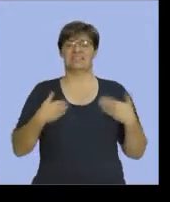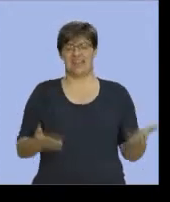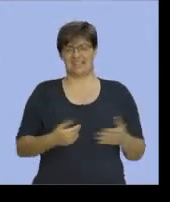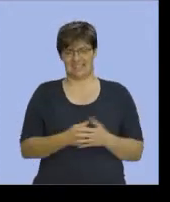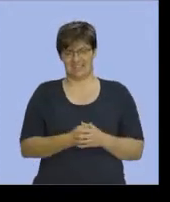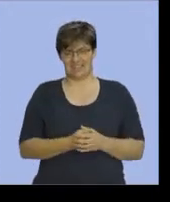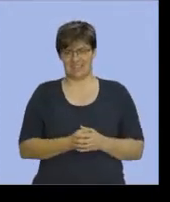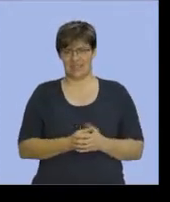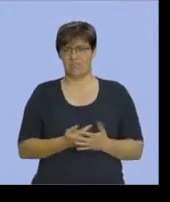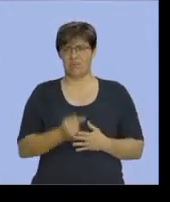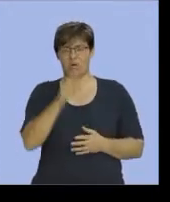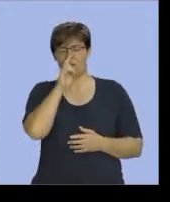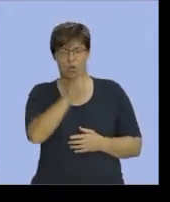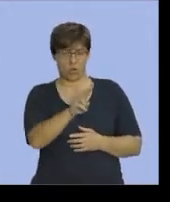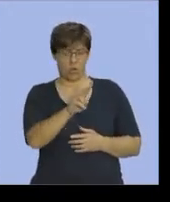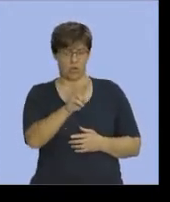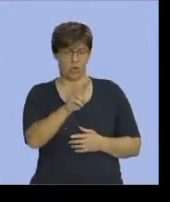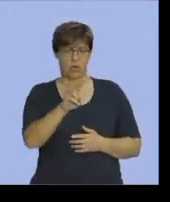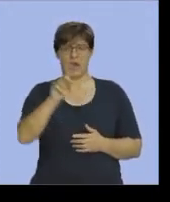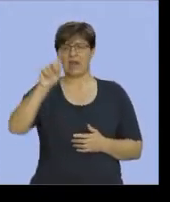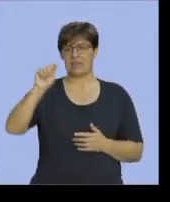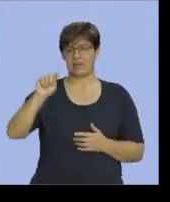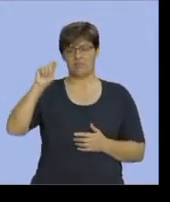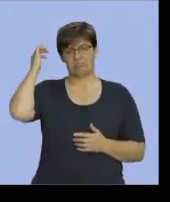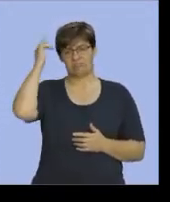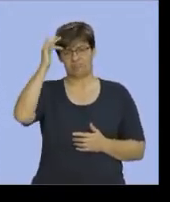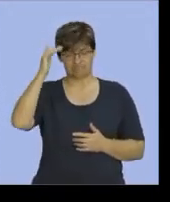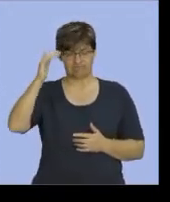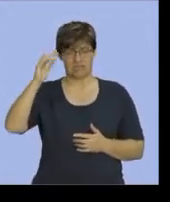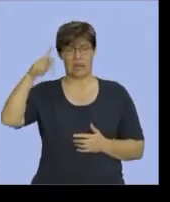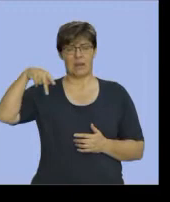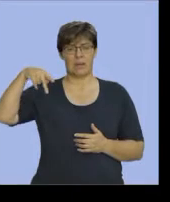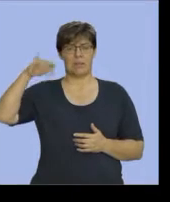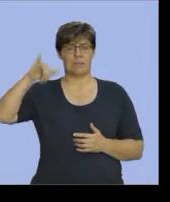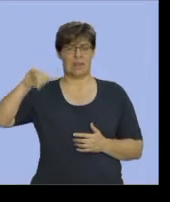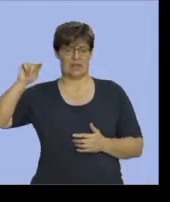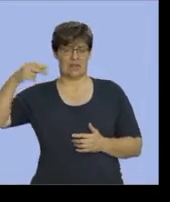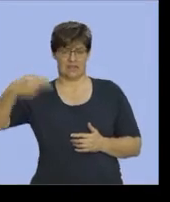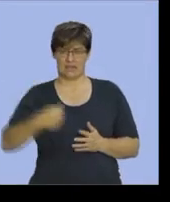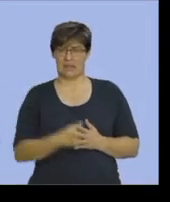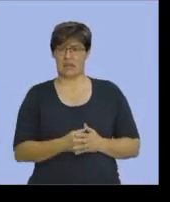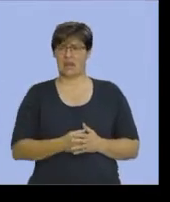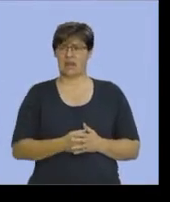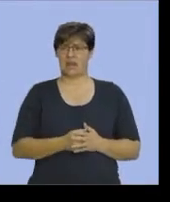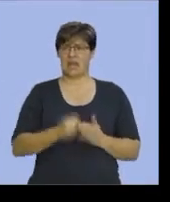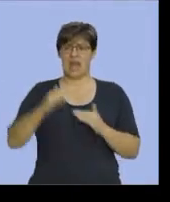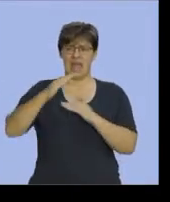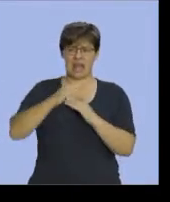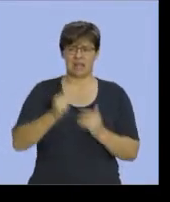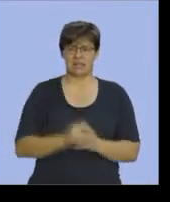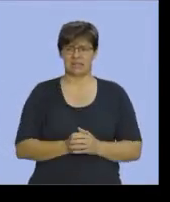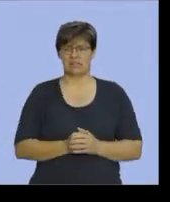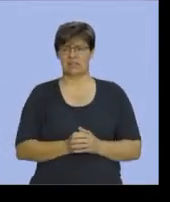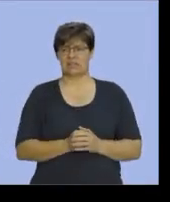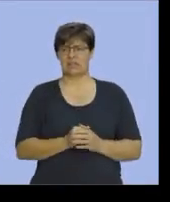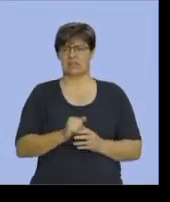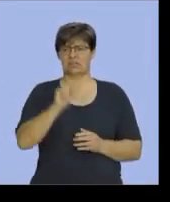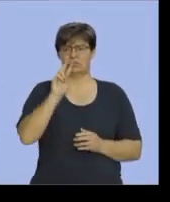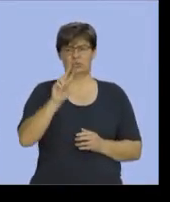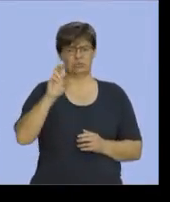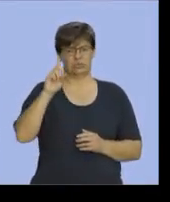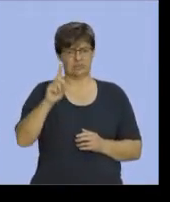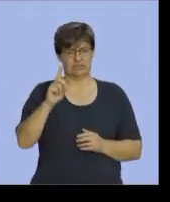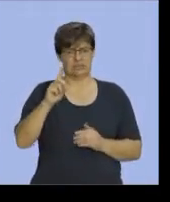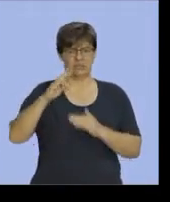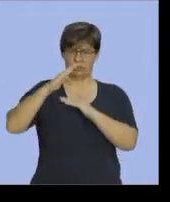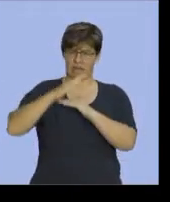with, we're going to look at the theorem of Pythagoras, definitions, our angles, 2D triangles, and